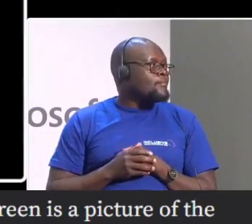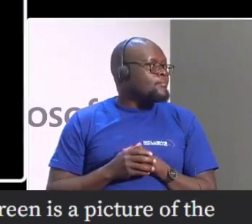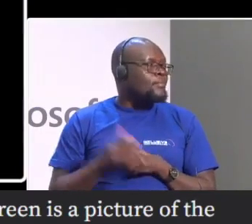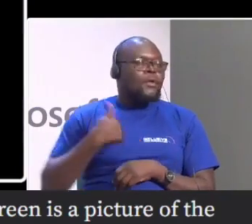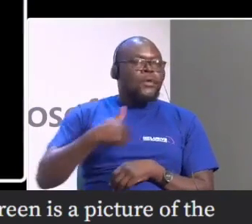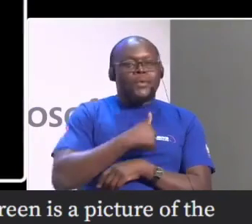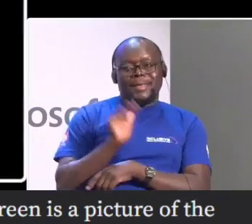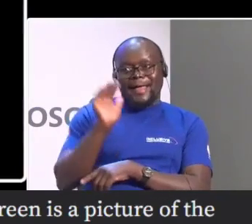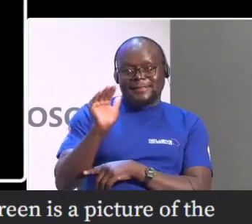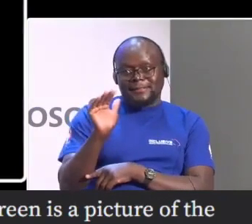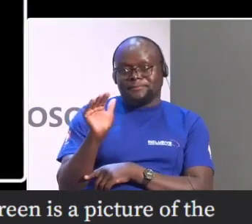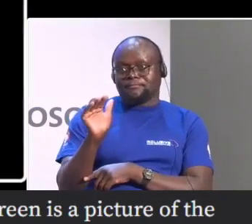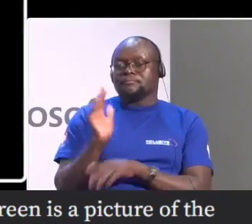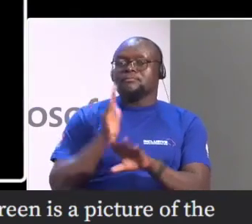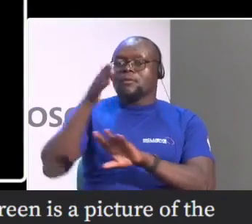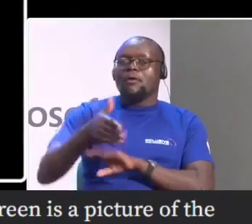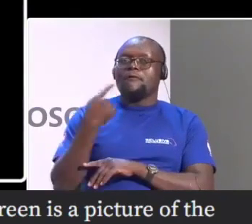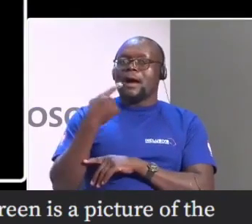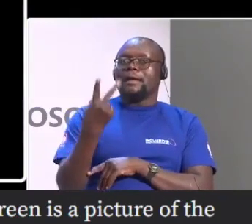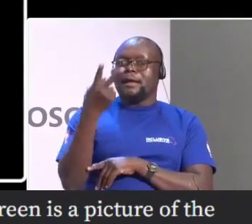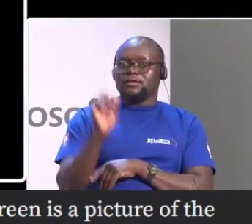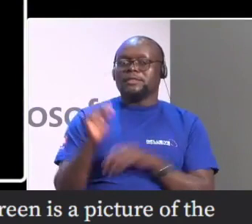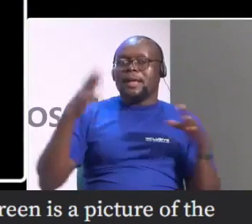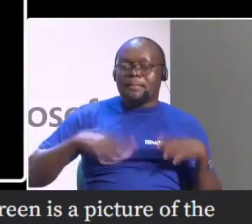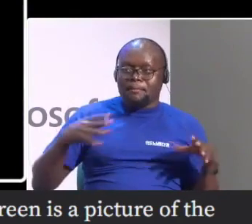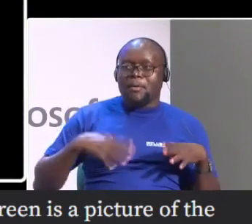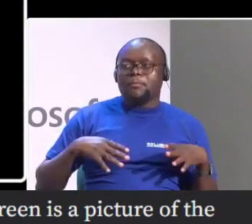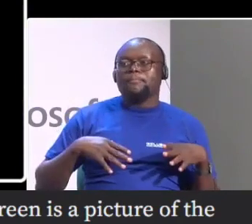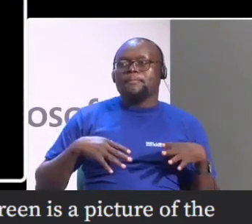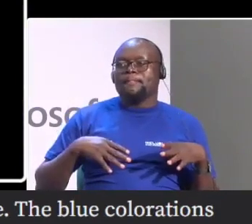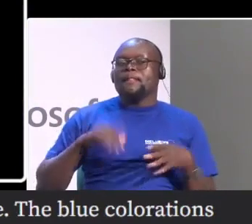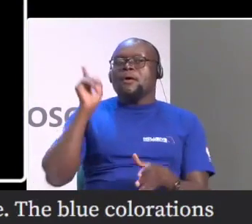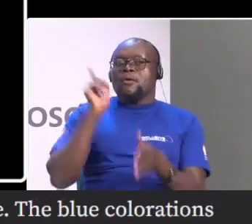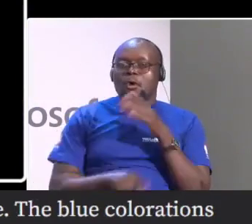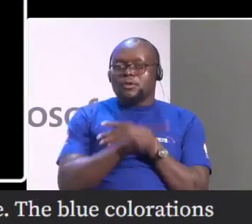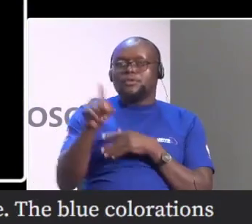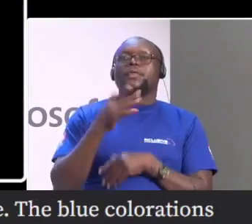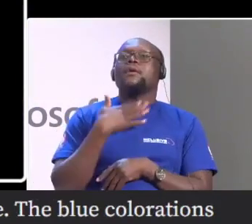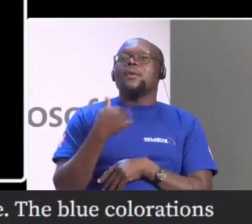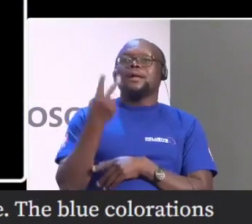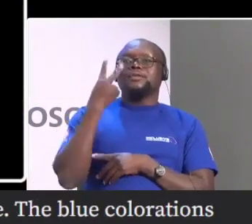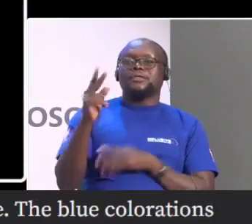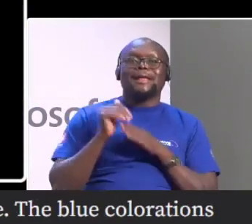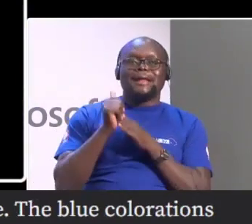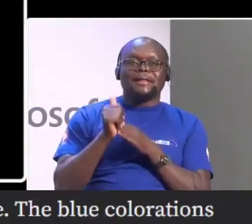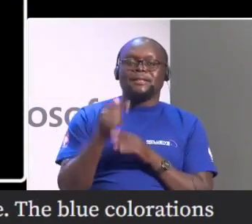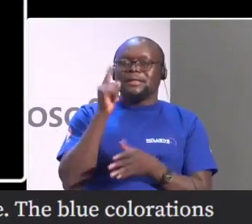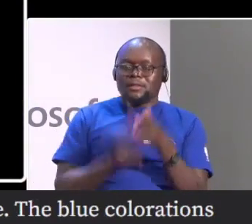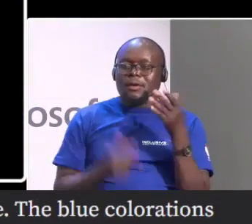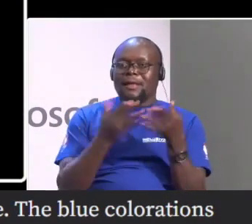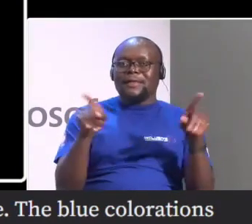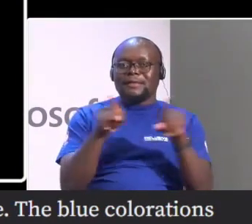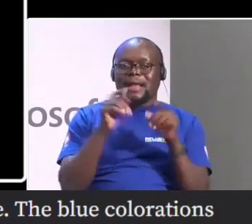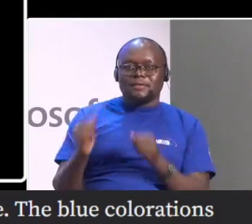We asked over 120 people, what do they want to see in leadership? And they said things